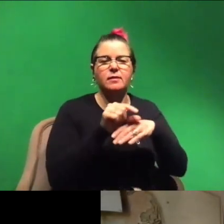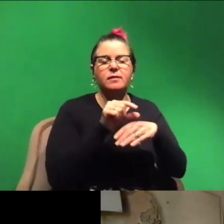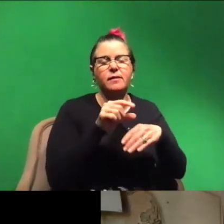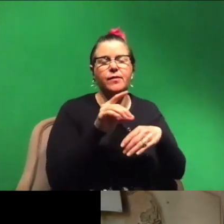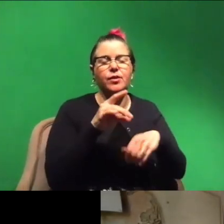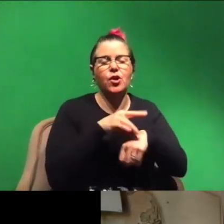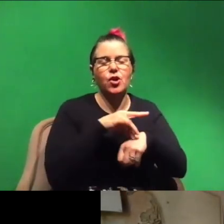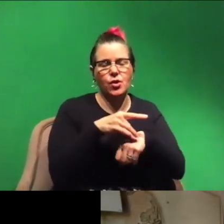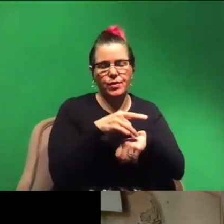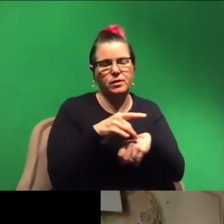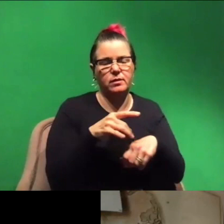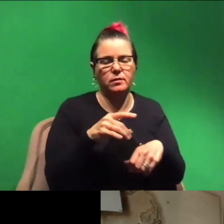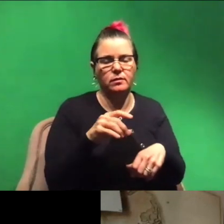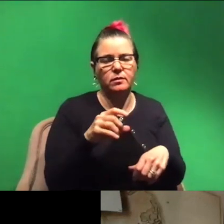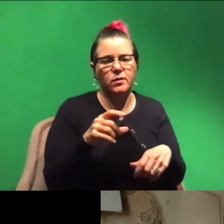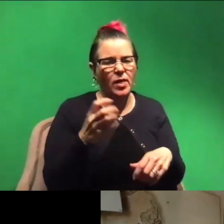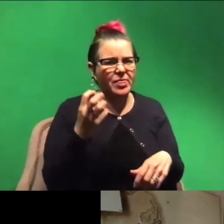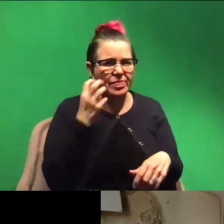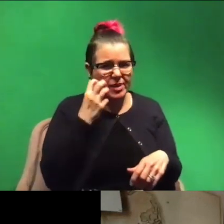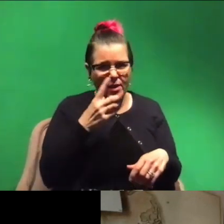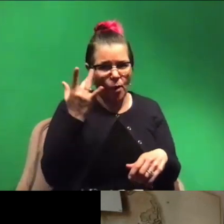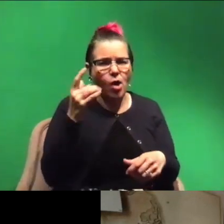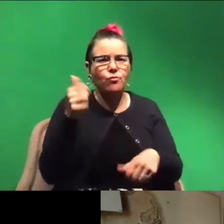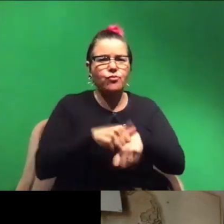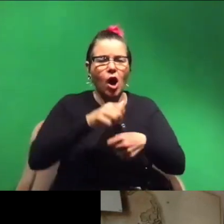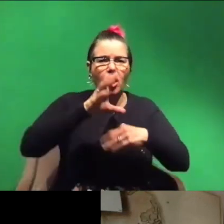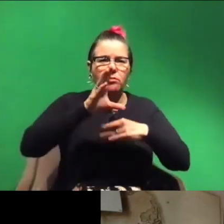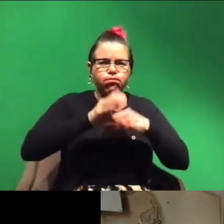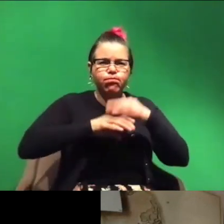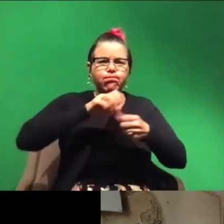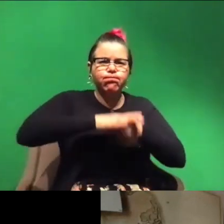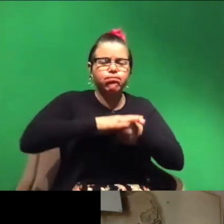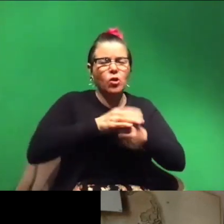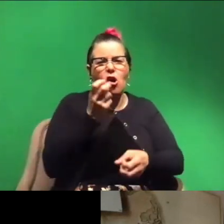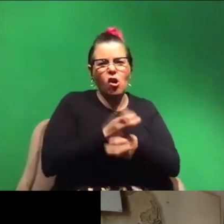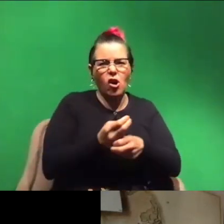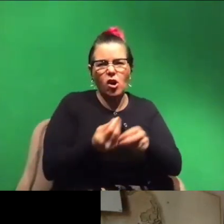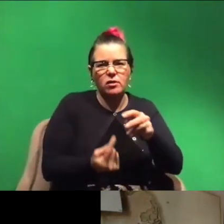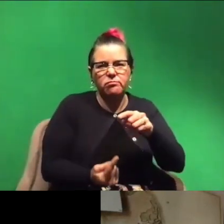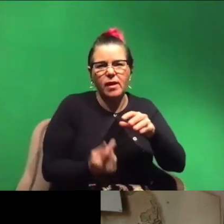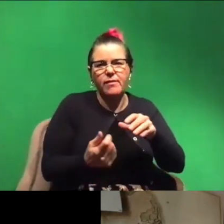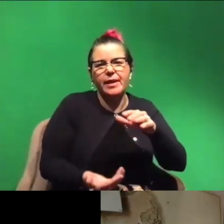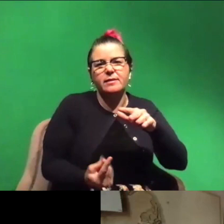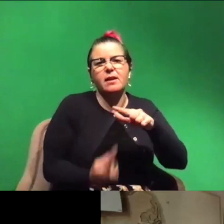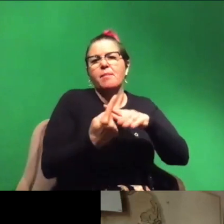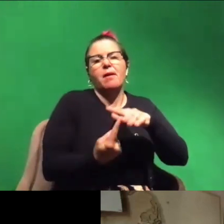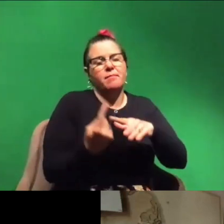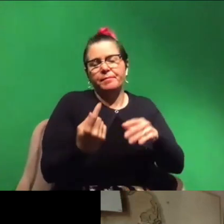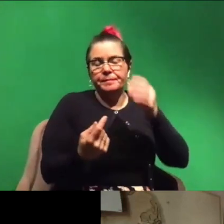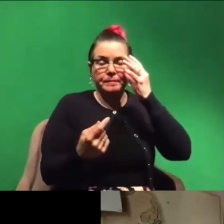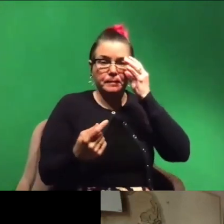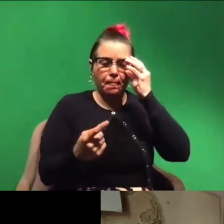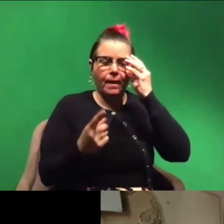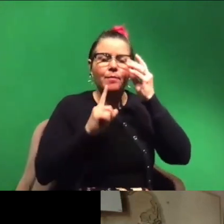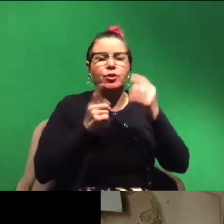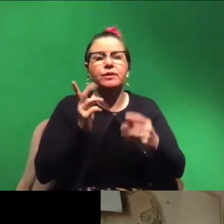really thick there because we've squashed all this rock together. So it's quite hard to get some stuff coming up. I think, I'm sure there are arguments